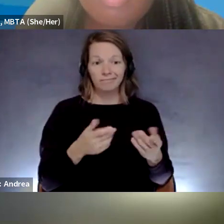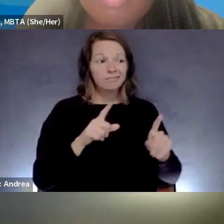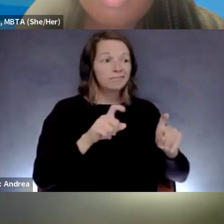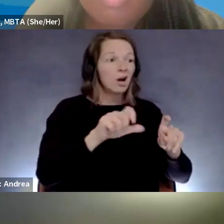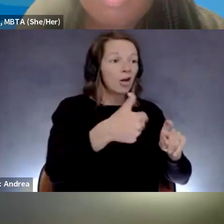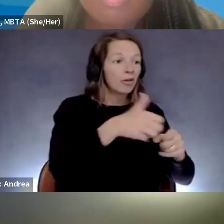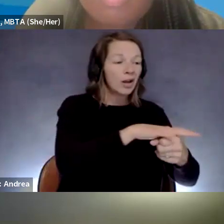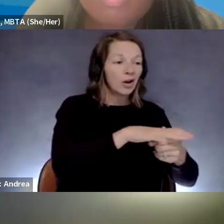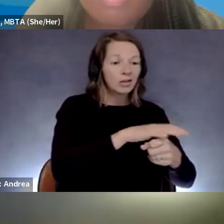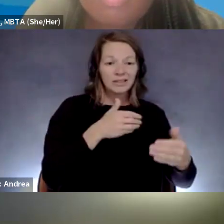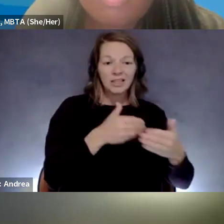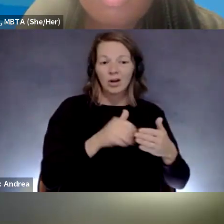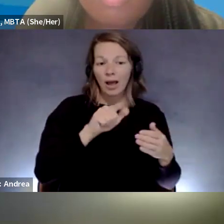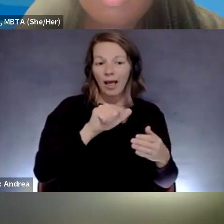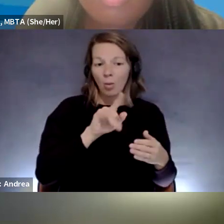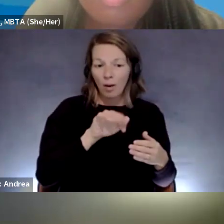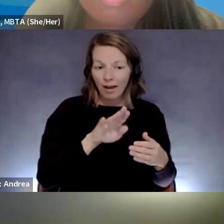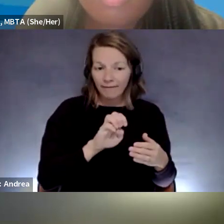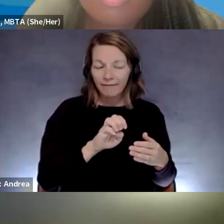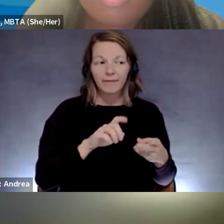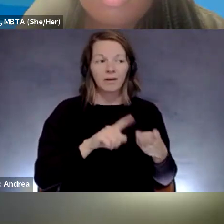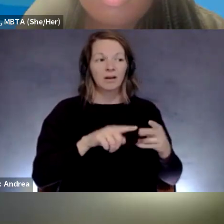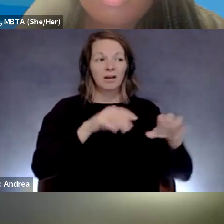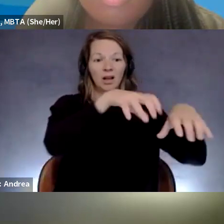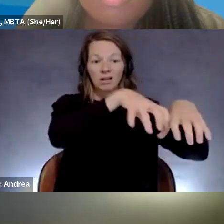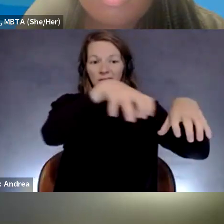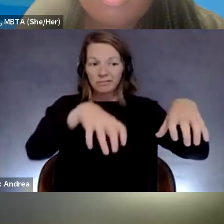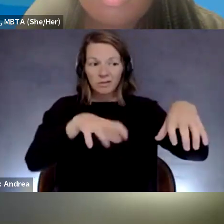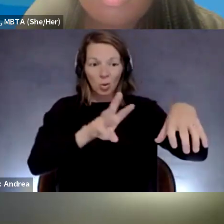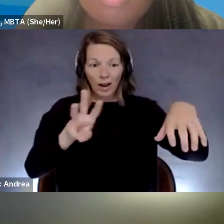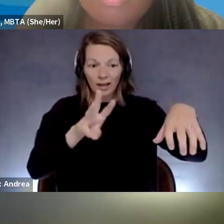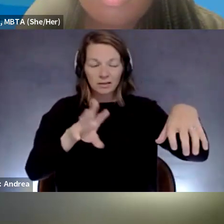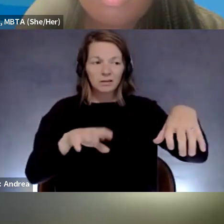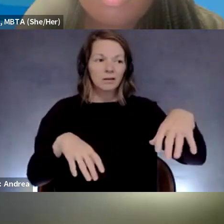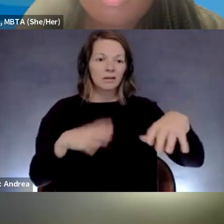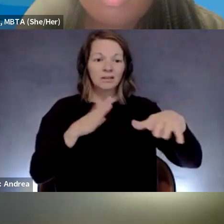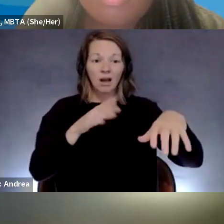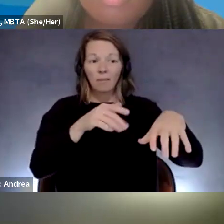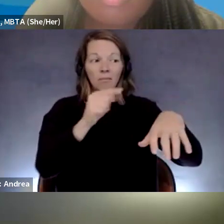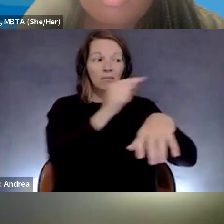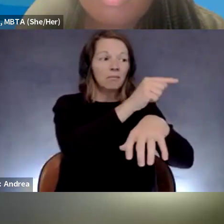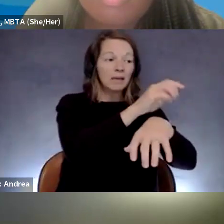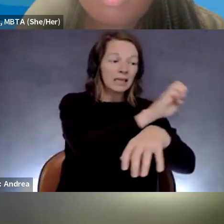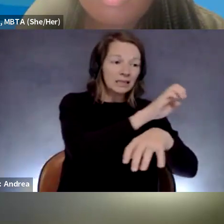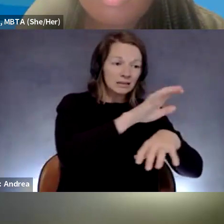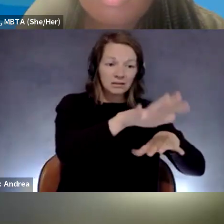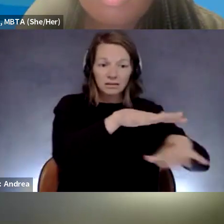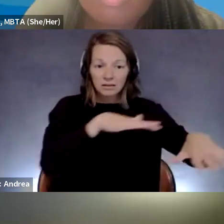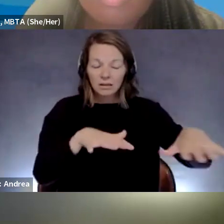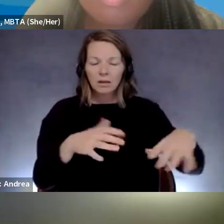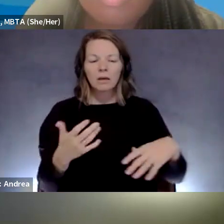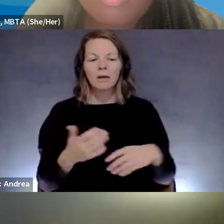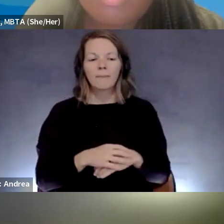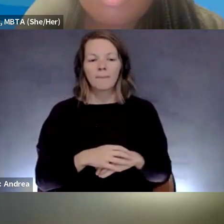Alewife Station. We looked at sites to the west of Alewife Station. We looked at some a little bit further to the east.